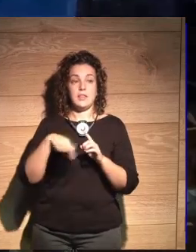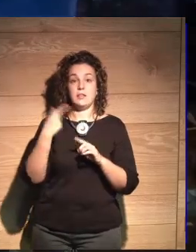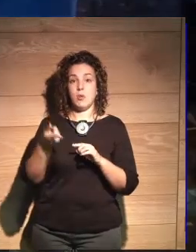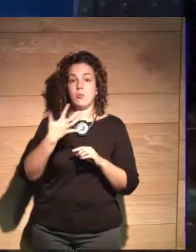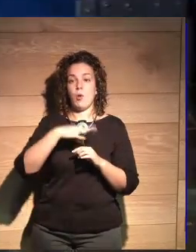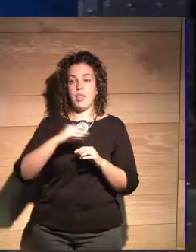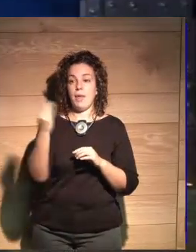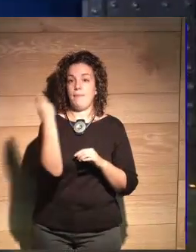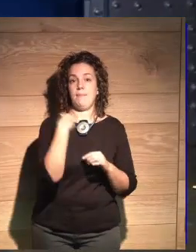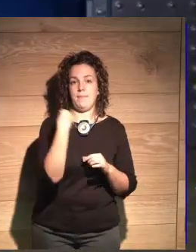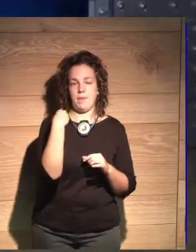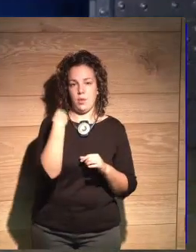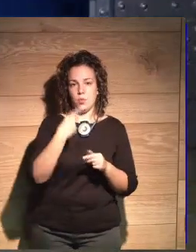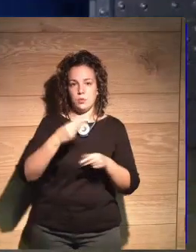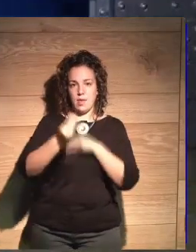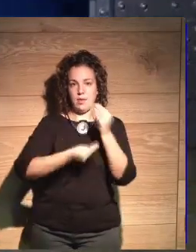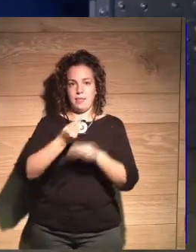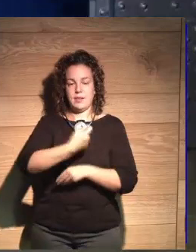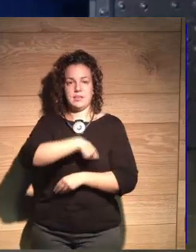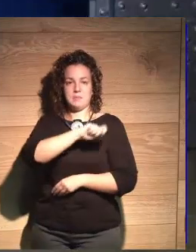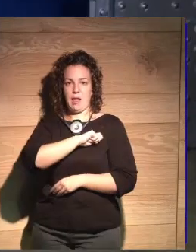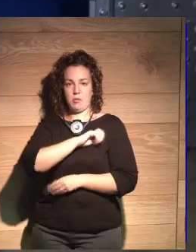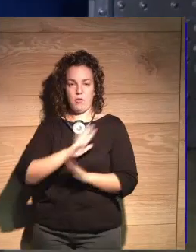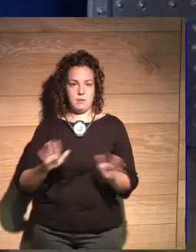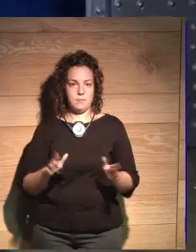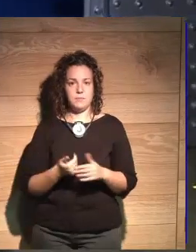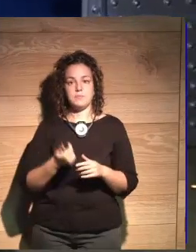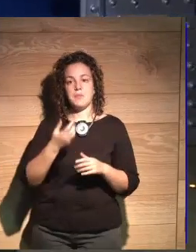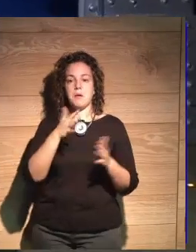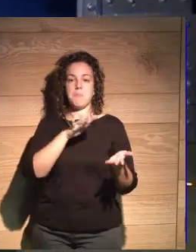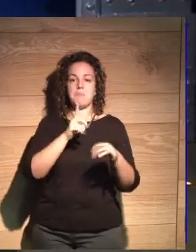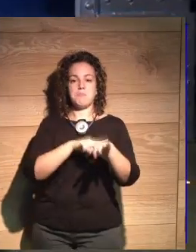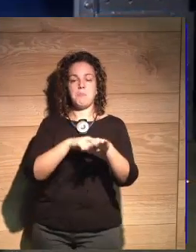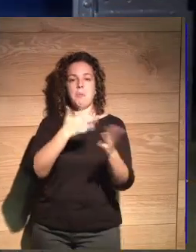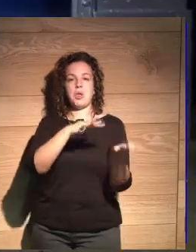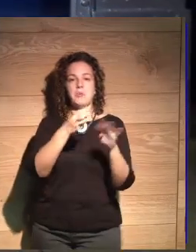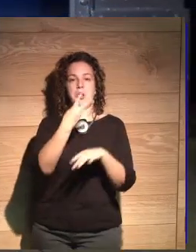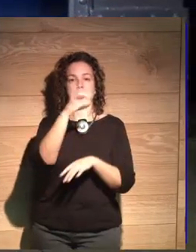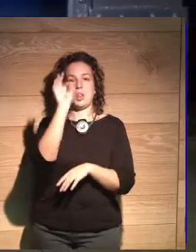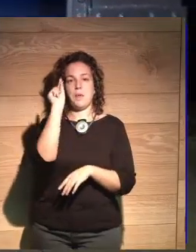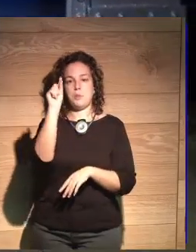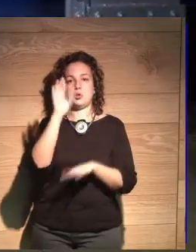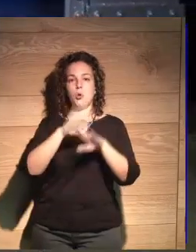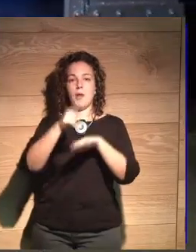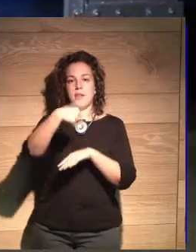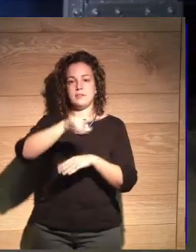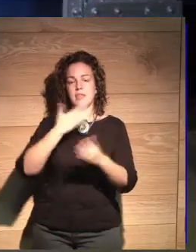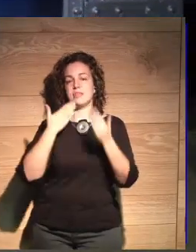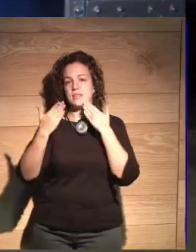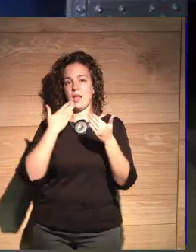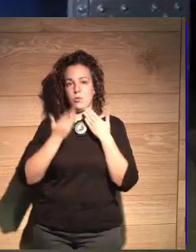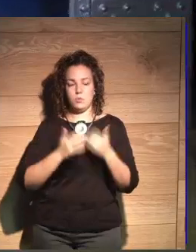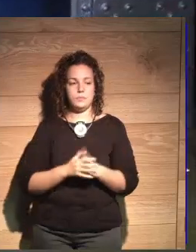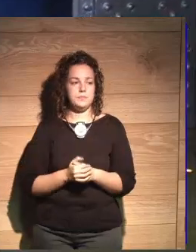Manuel here, you will also be able to ask questions in Spanish. We have half an hour for this